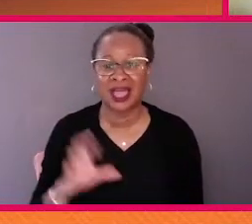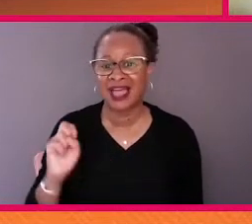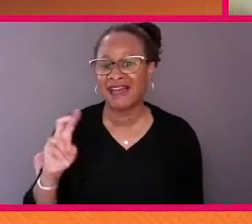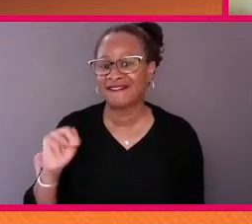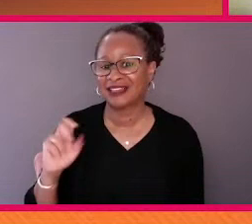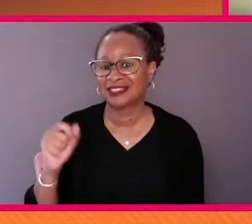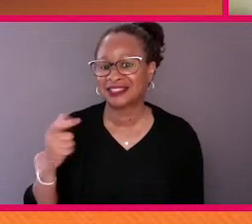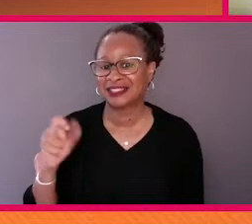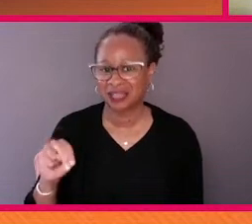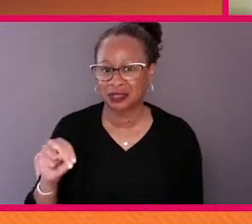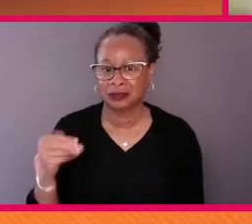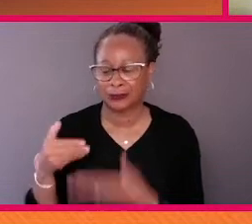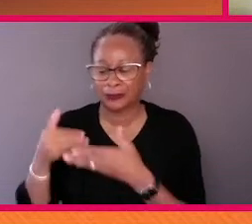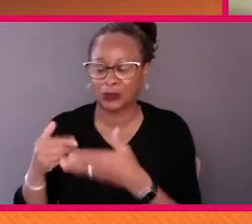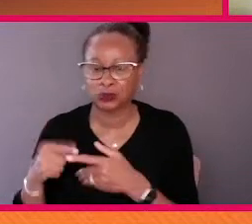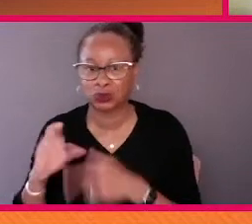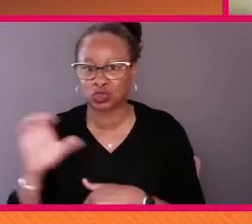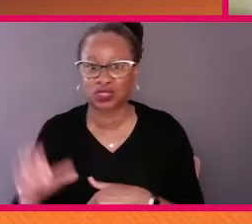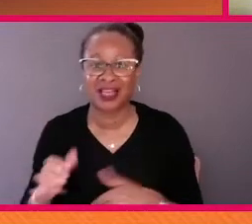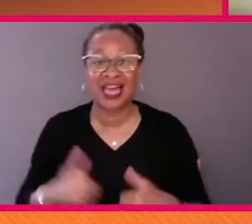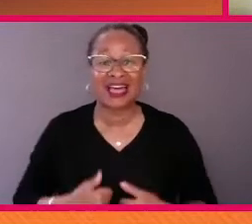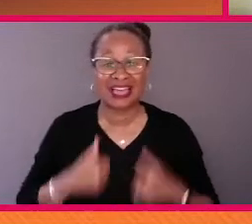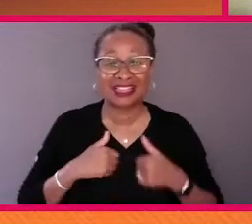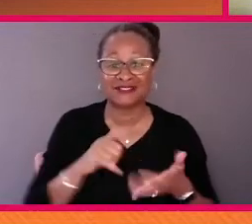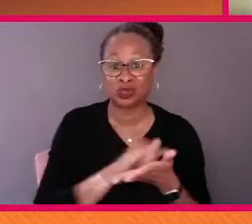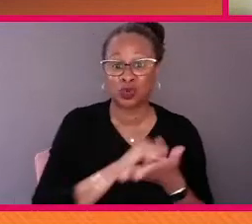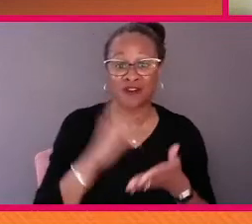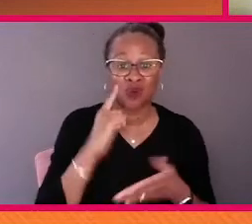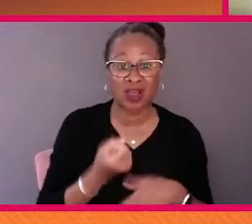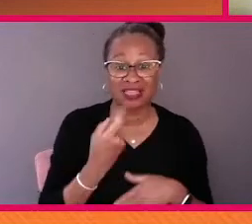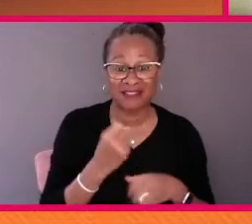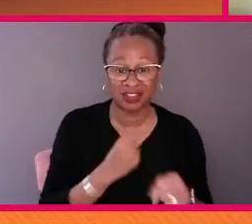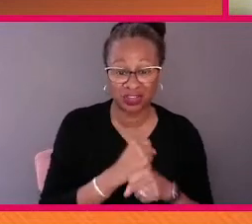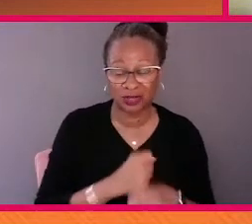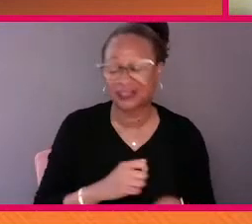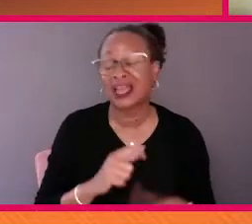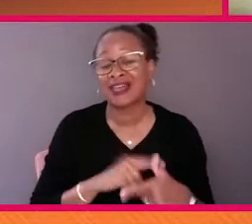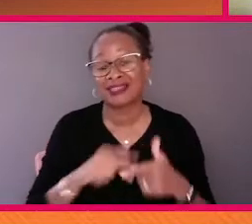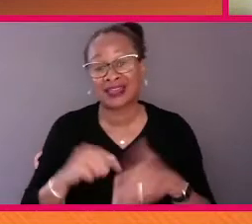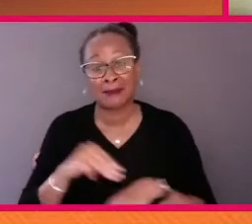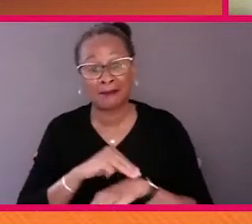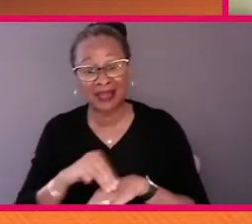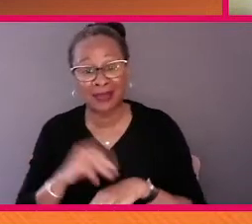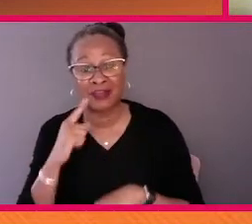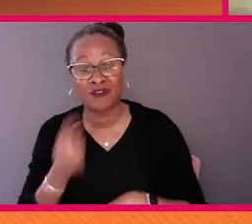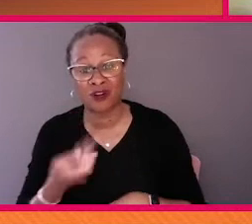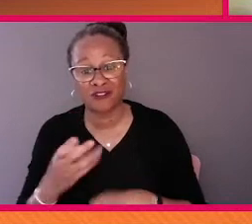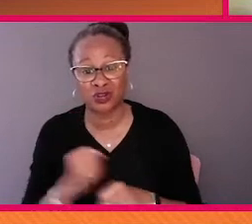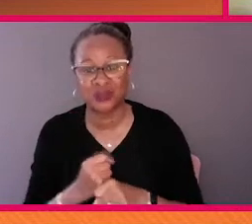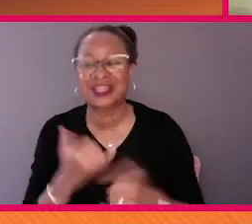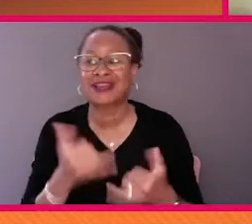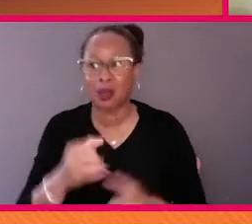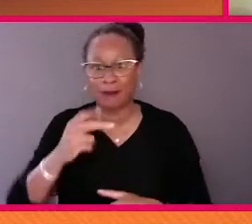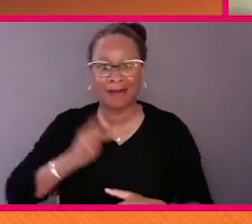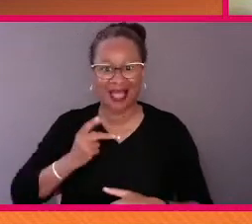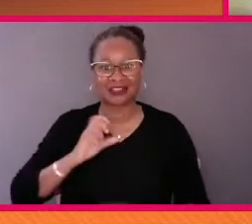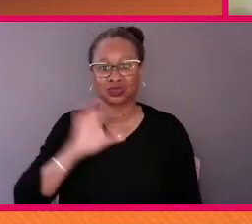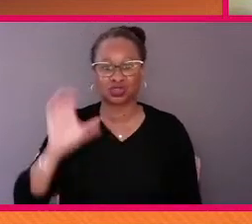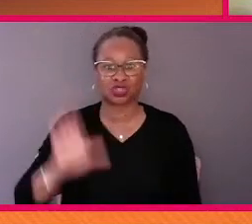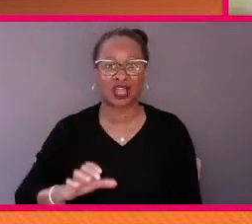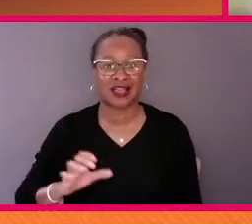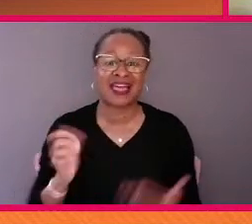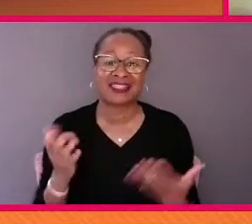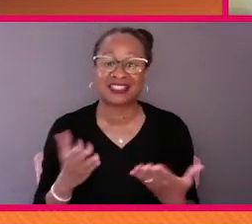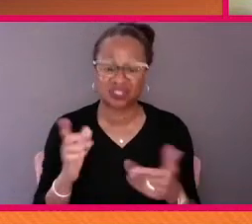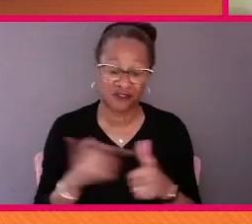next to Chicago, and then I lived in New York for about 11 years, and then I lived in Miami for a couple of years, and I'm just now returning to Chicago. So this was the first project I